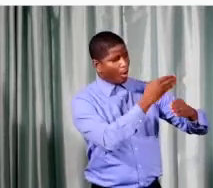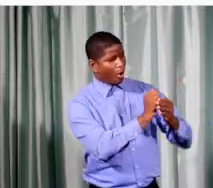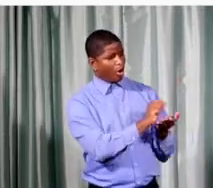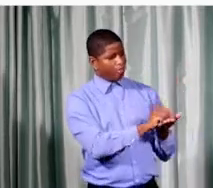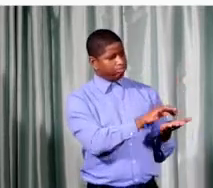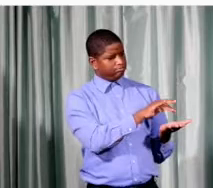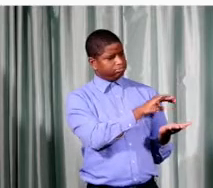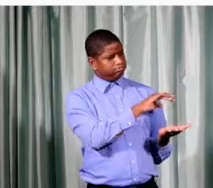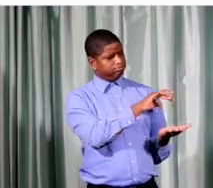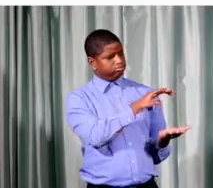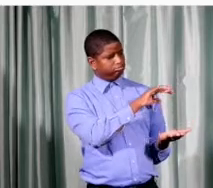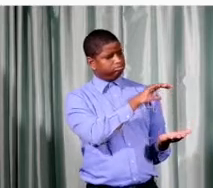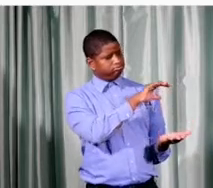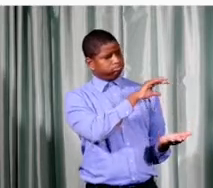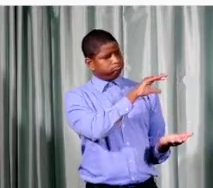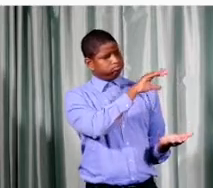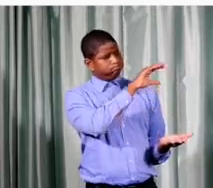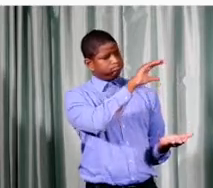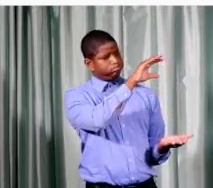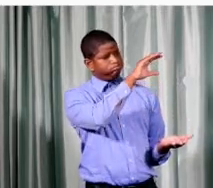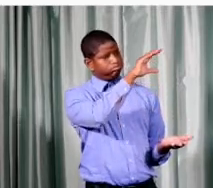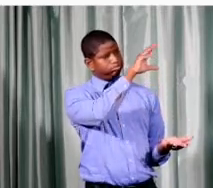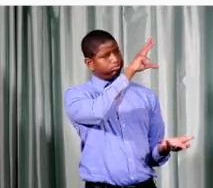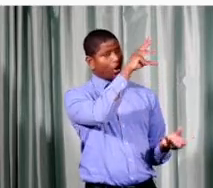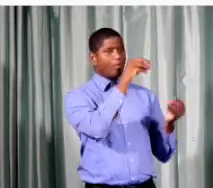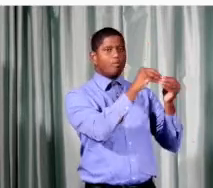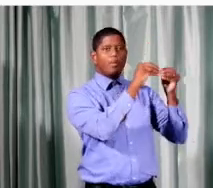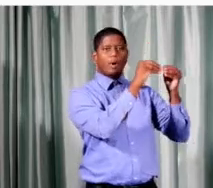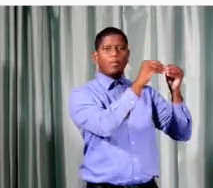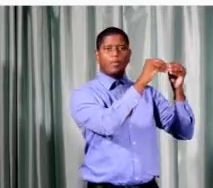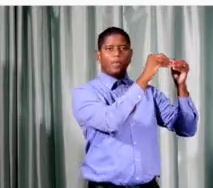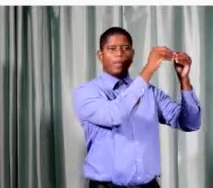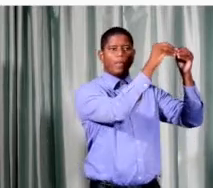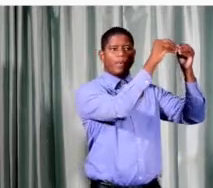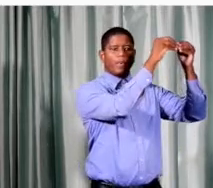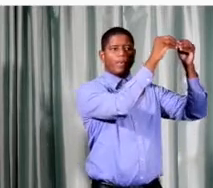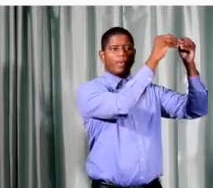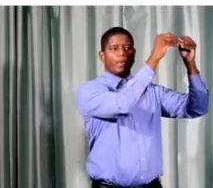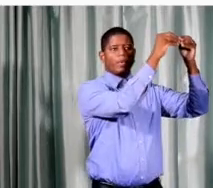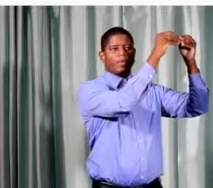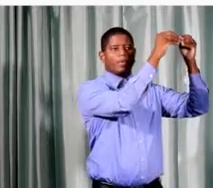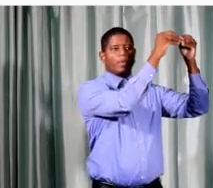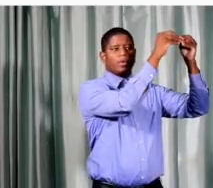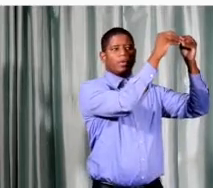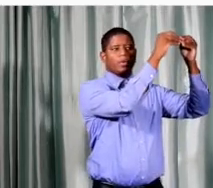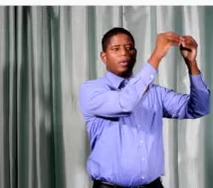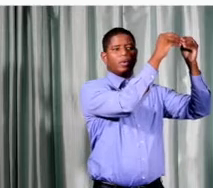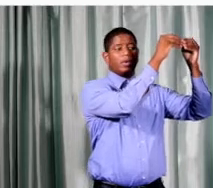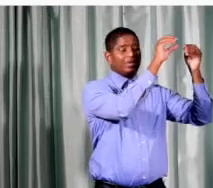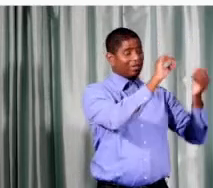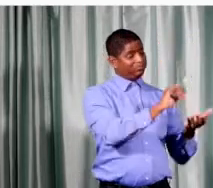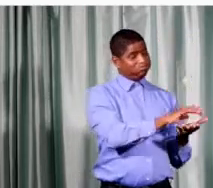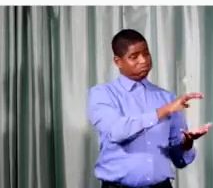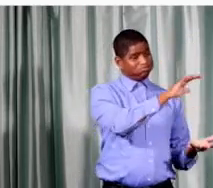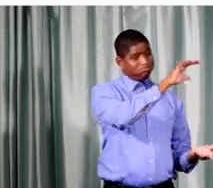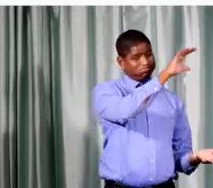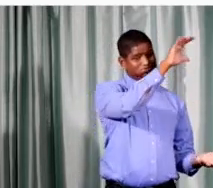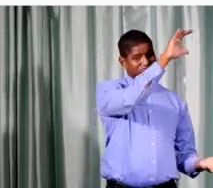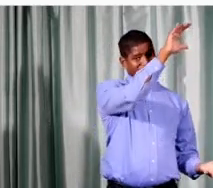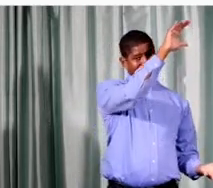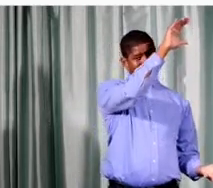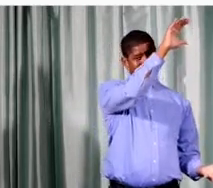The loans I took plus the cash I generated was greater than the cash I spent, so I had some cash at the